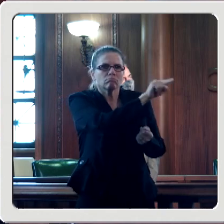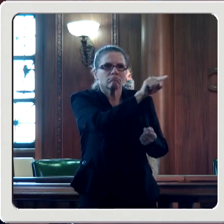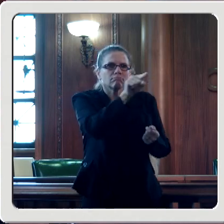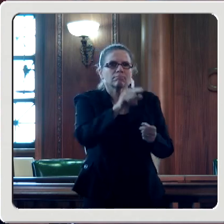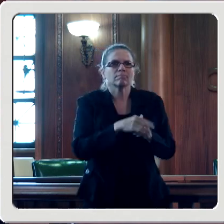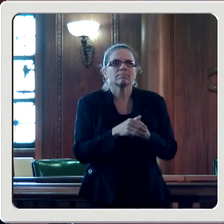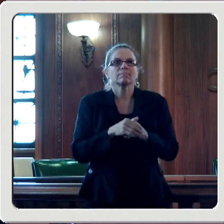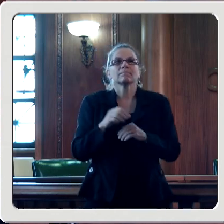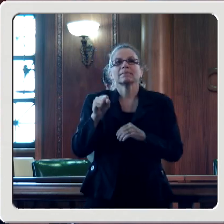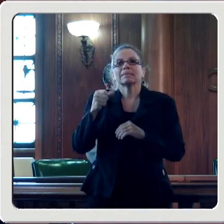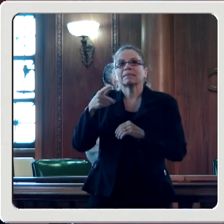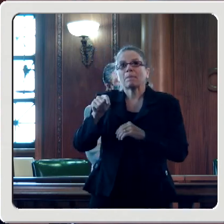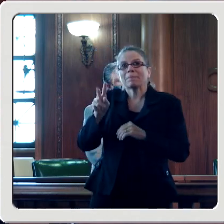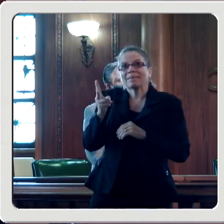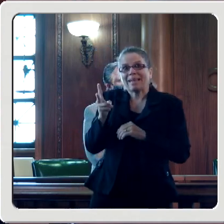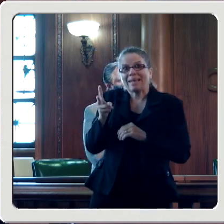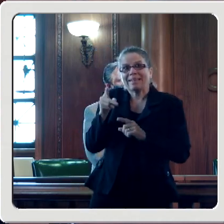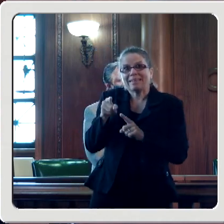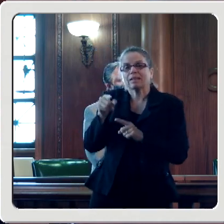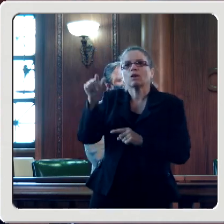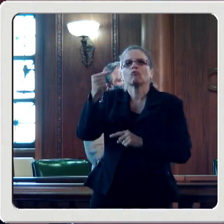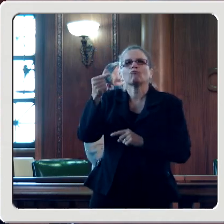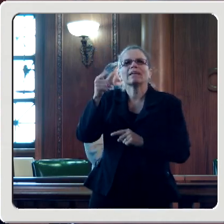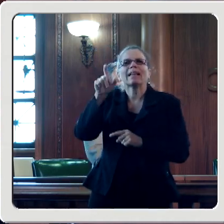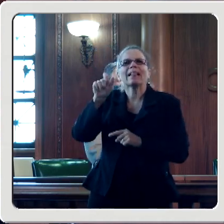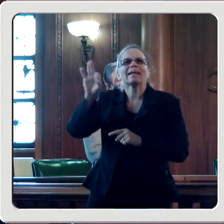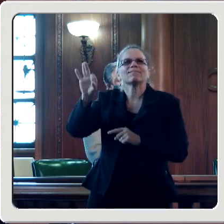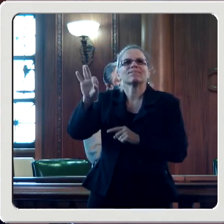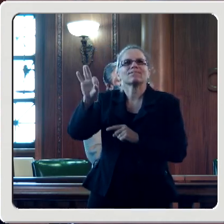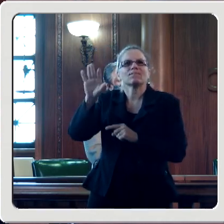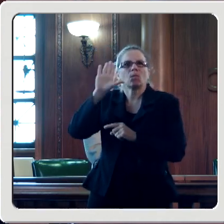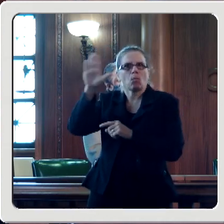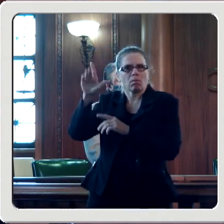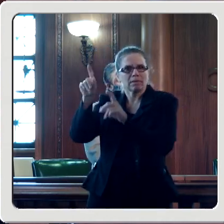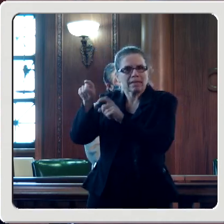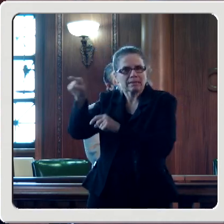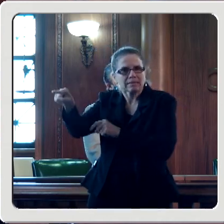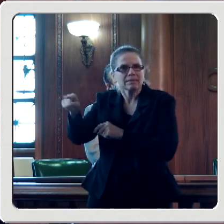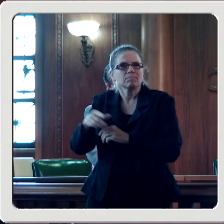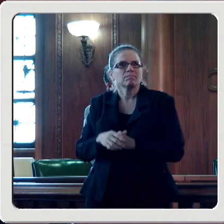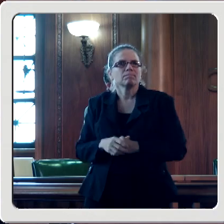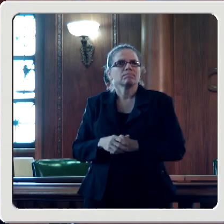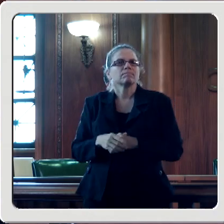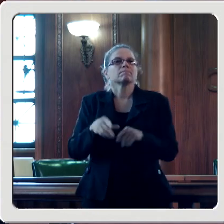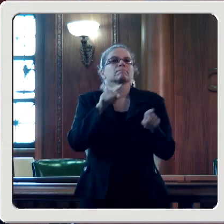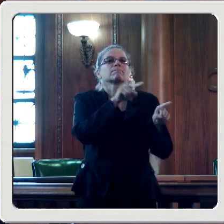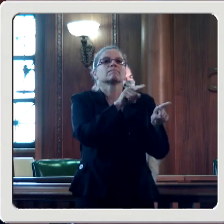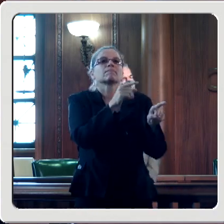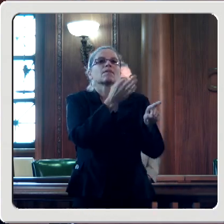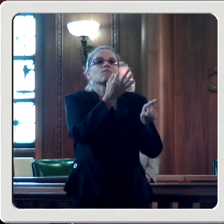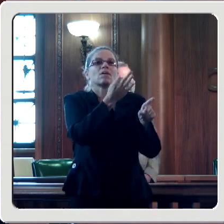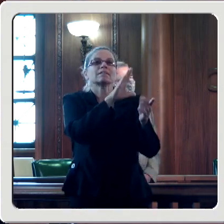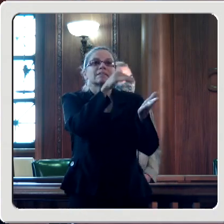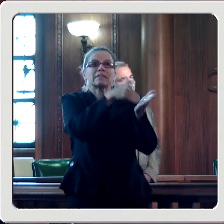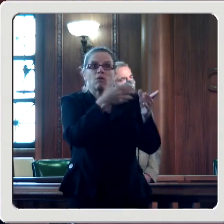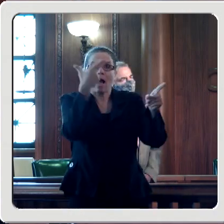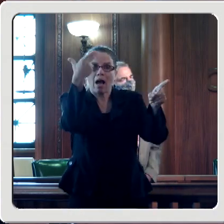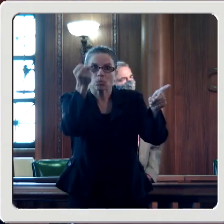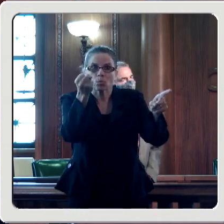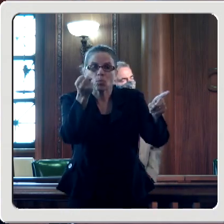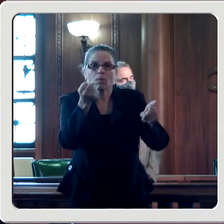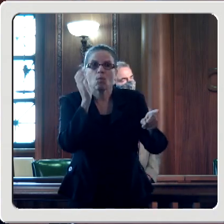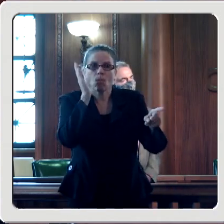Concepcion, Greenleaf, and on September 4th, Central High School. Those times will be from 3